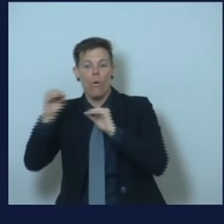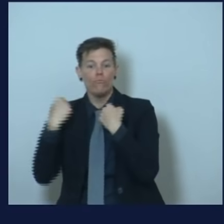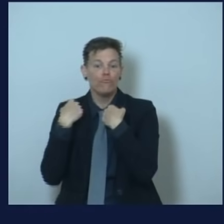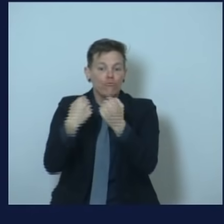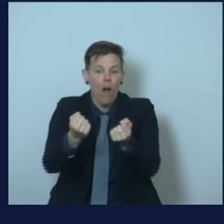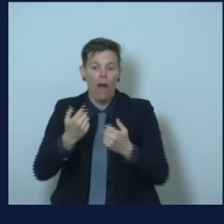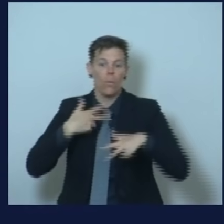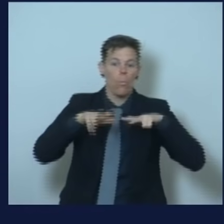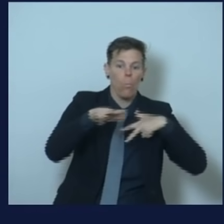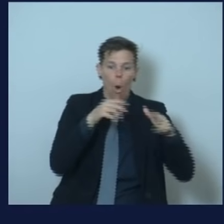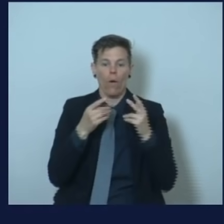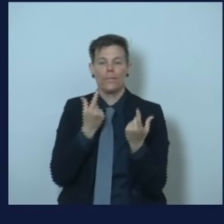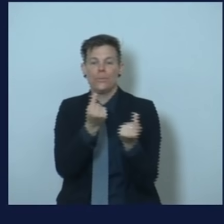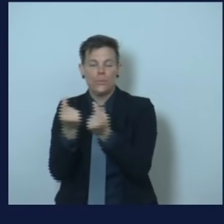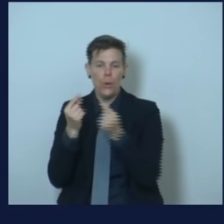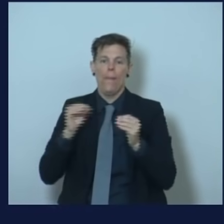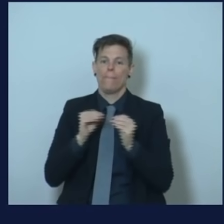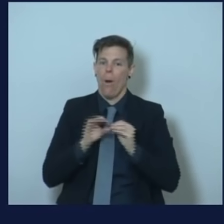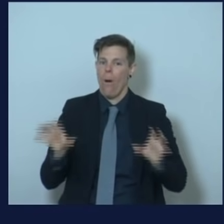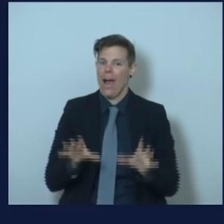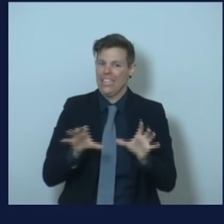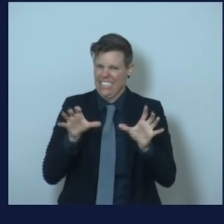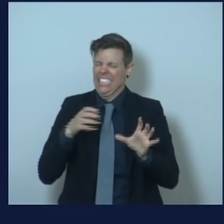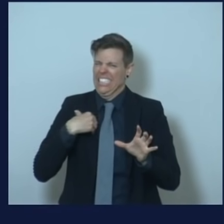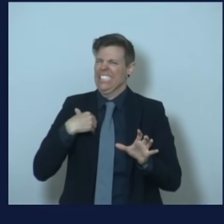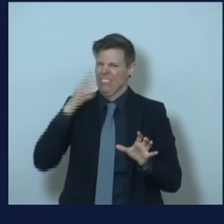an increase in transmission and an